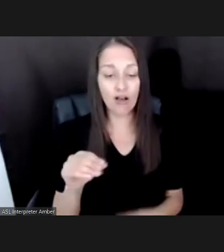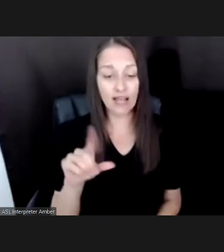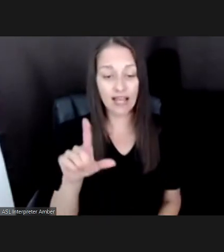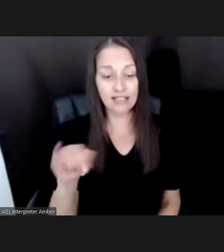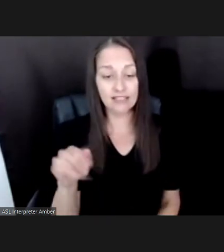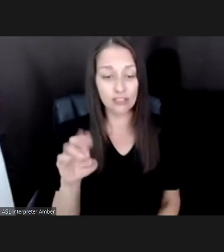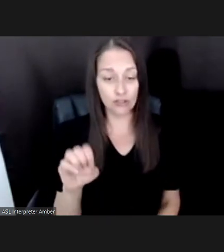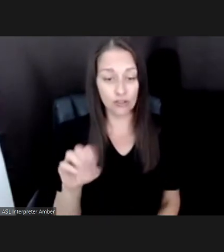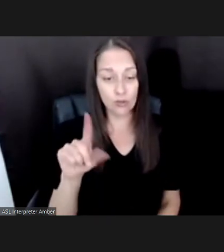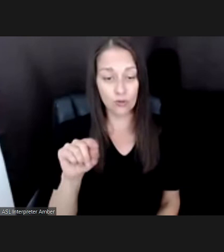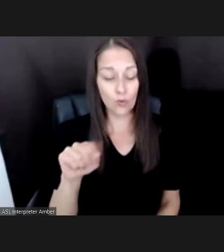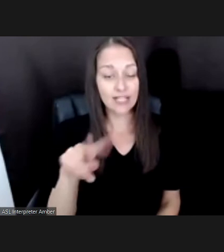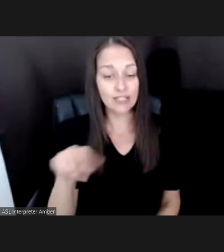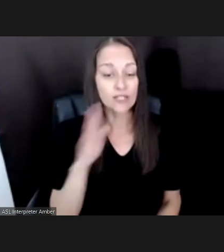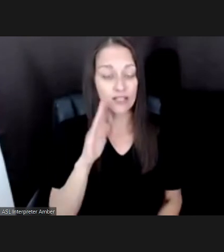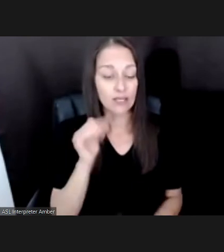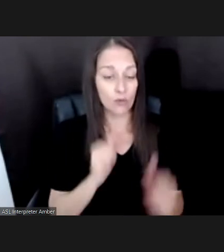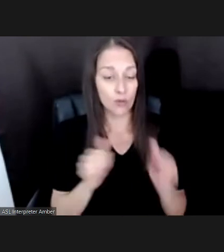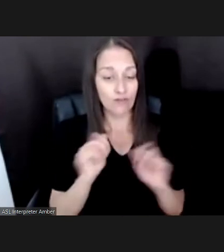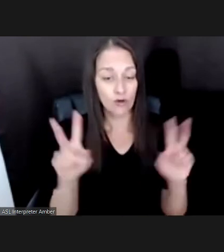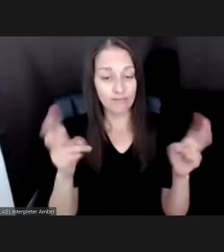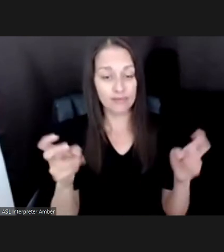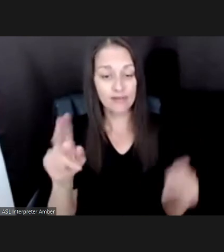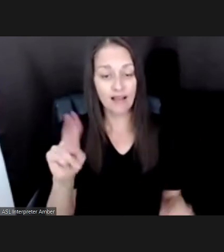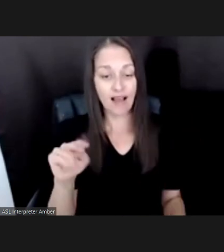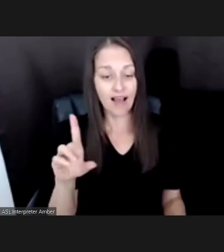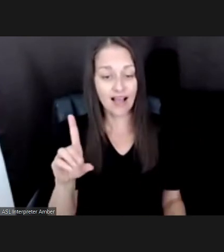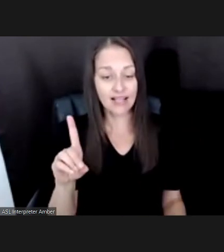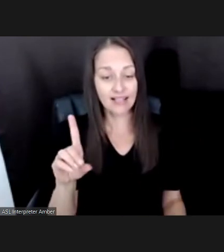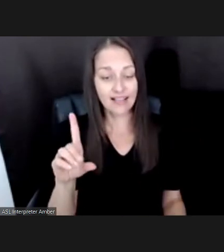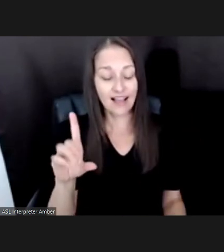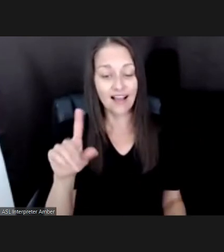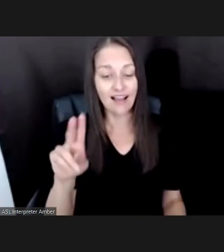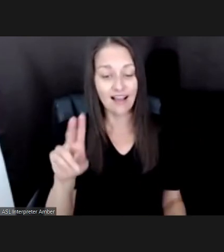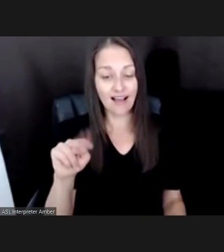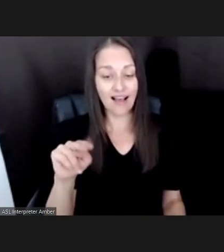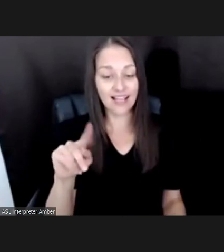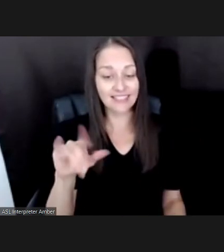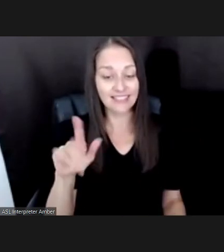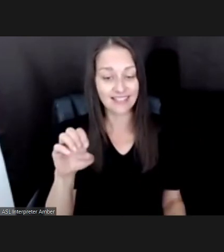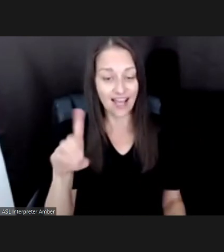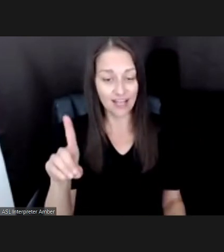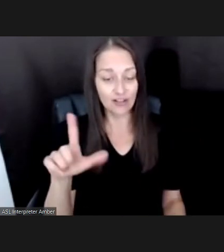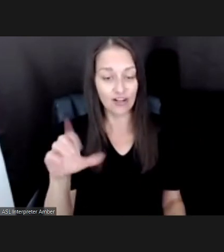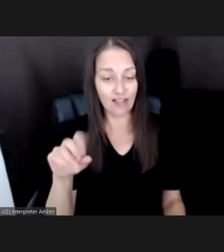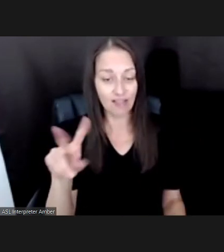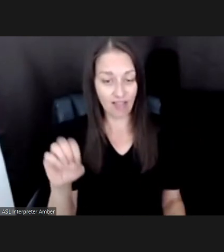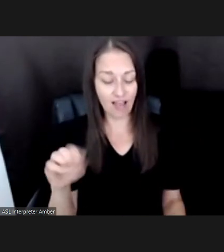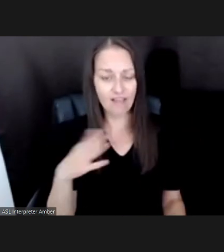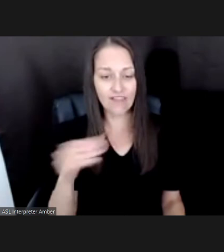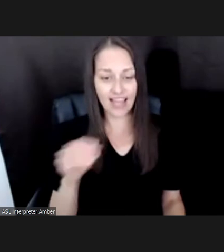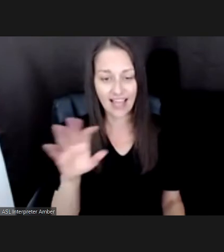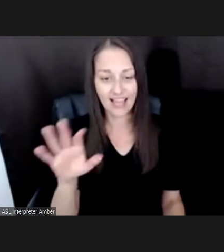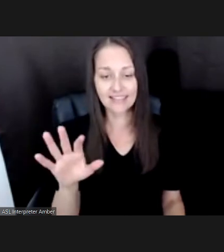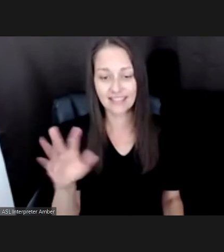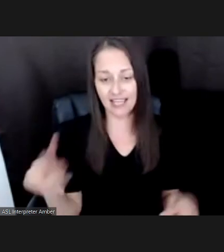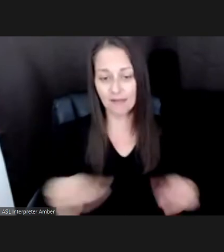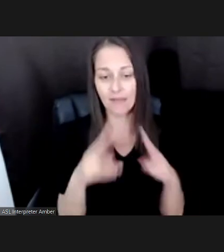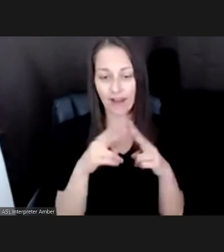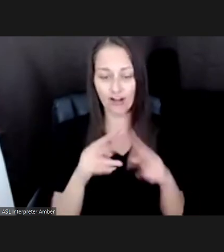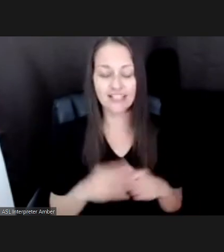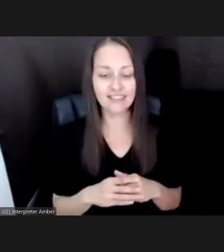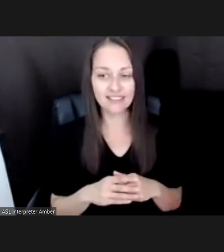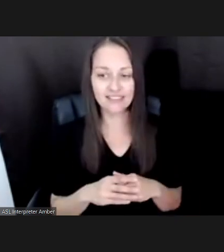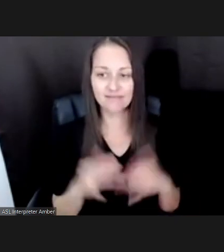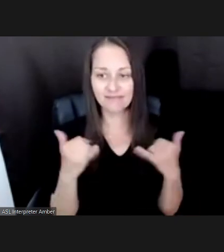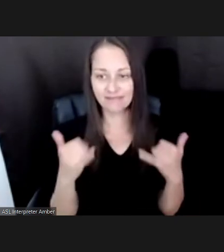An Untitled Love in London at Sadler's Wells, and also in Paris at the Théâtre de la Ville. Now,